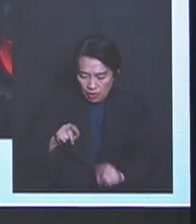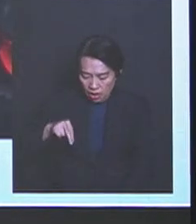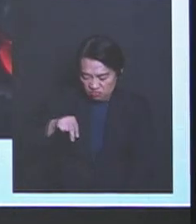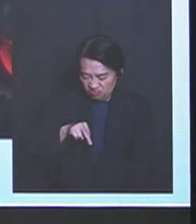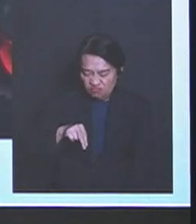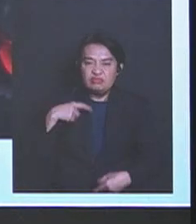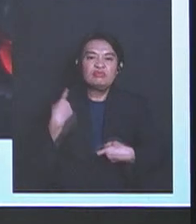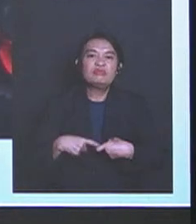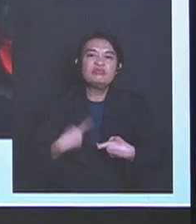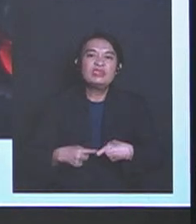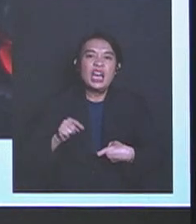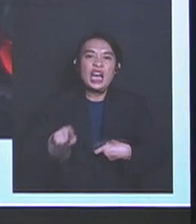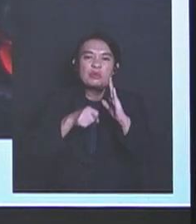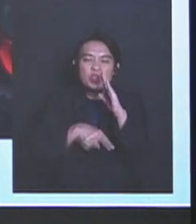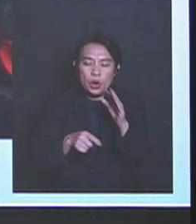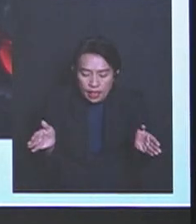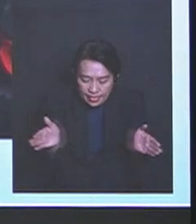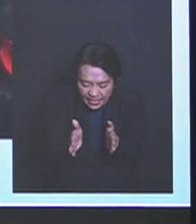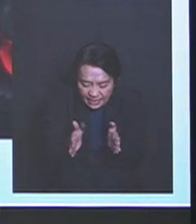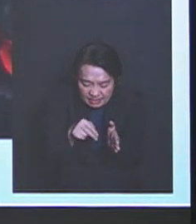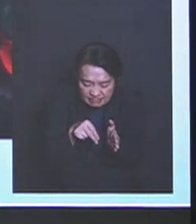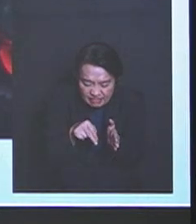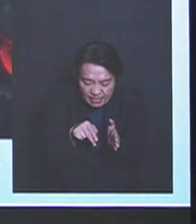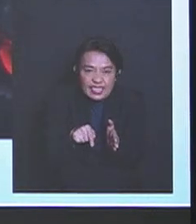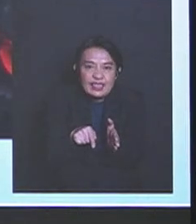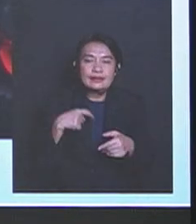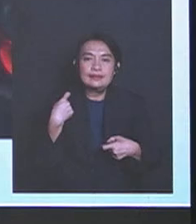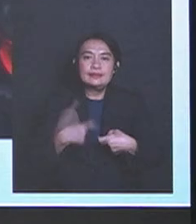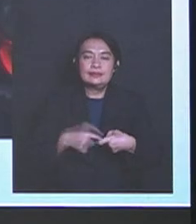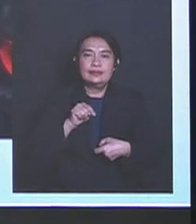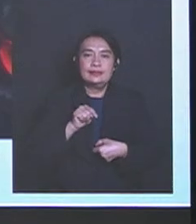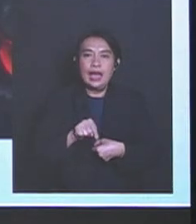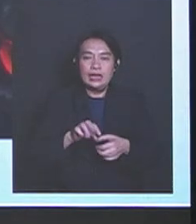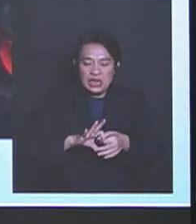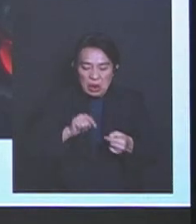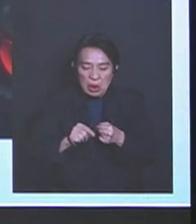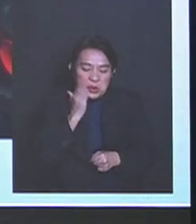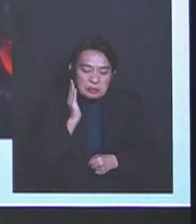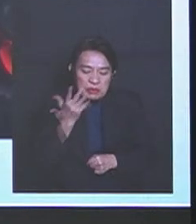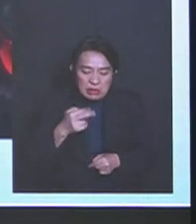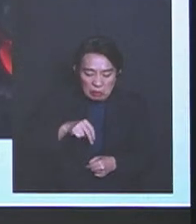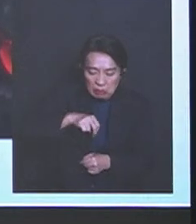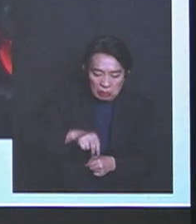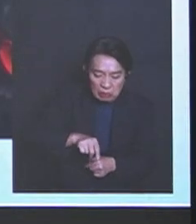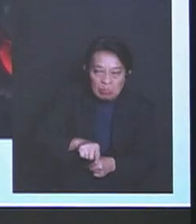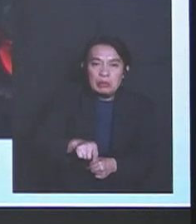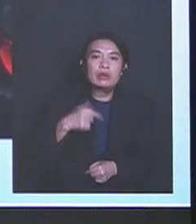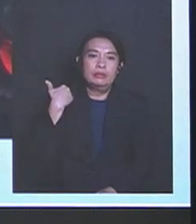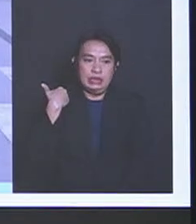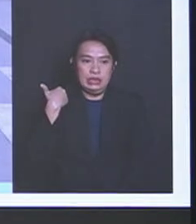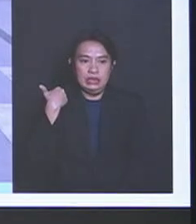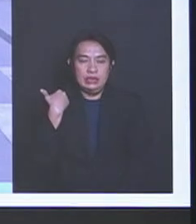to redesign a lot. Yeah, so this is a very big, and for me it's a hardest job, and we need to figure it